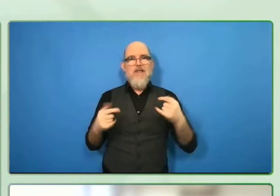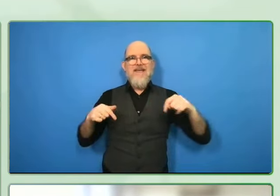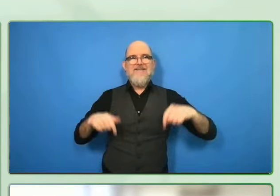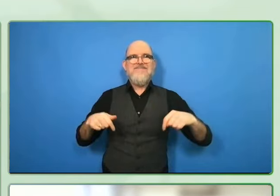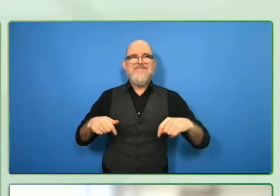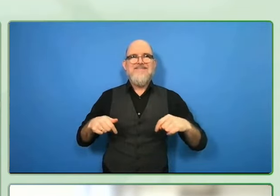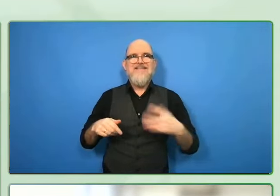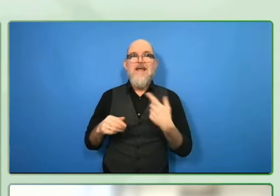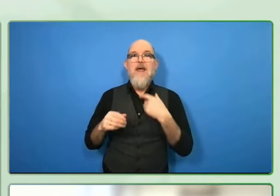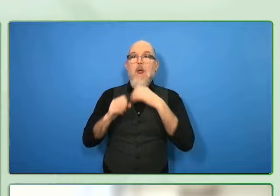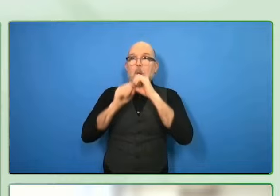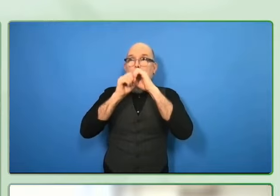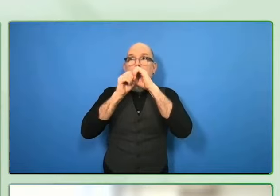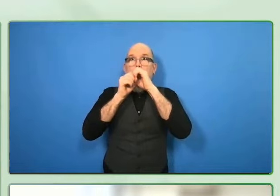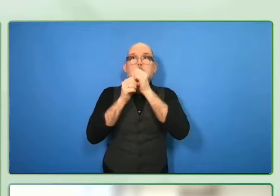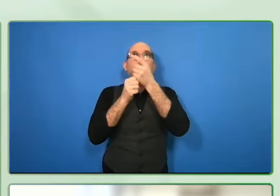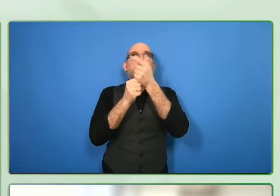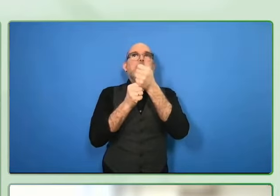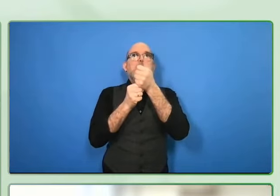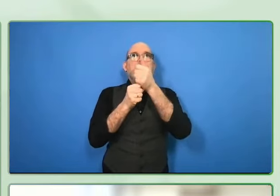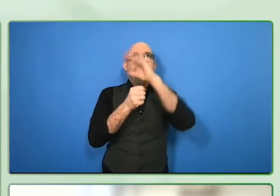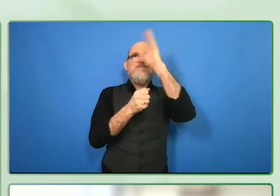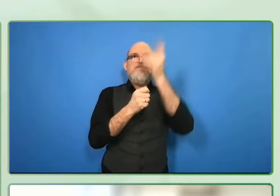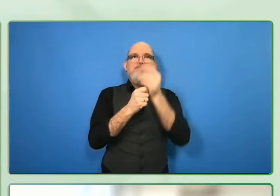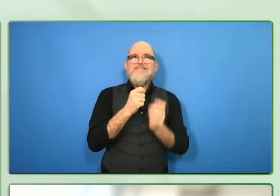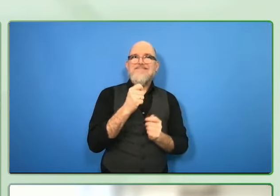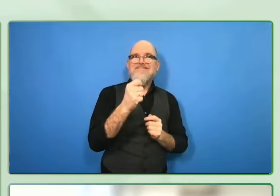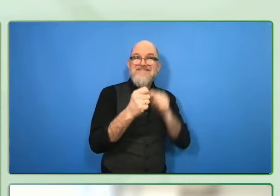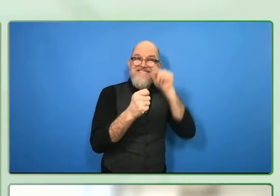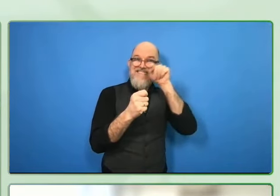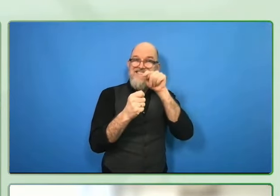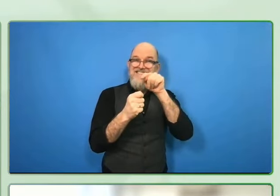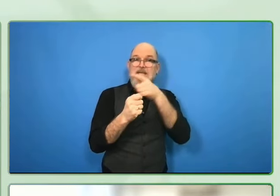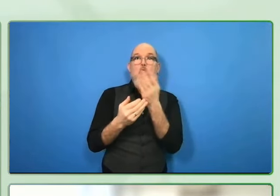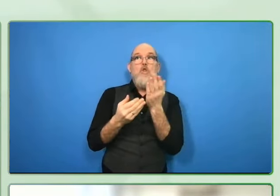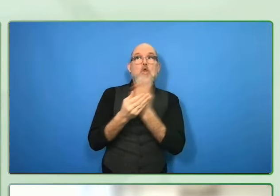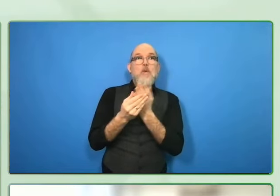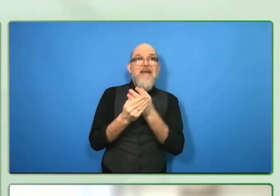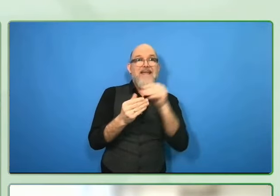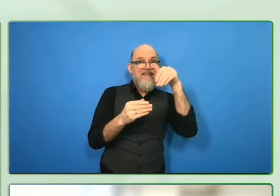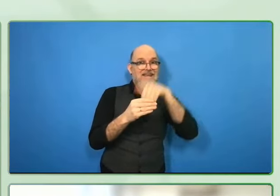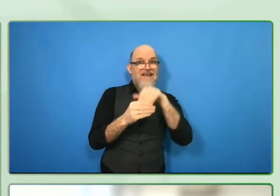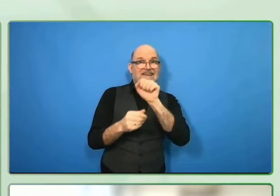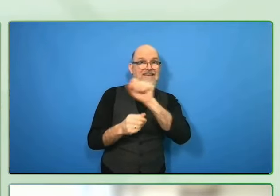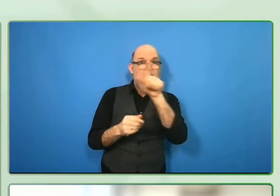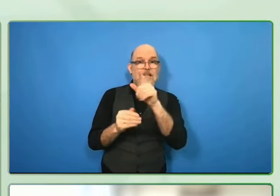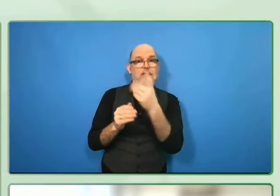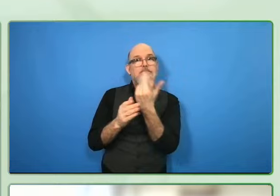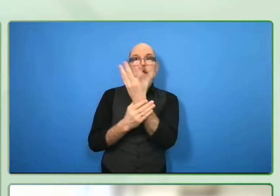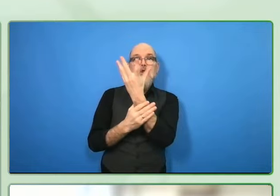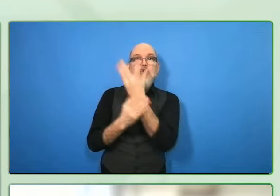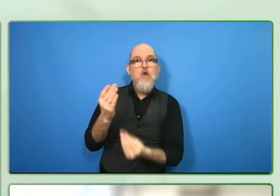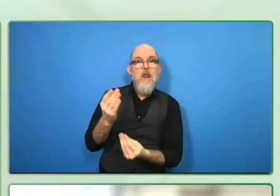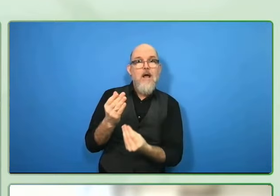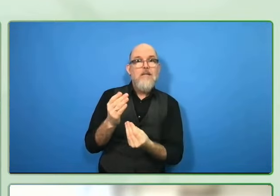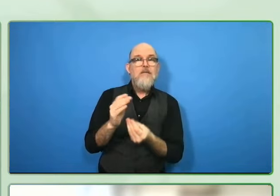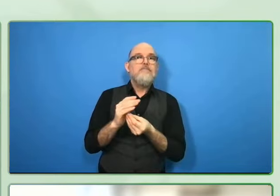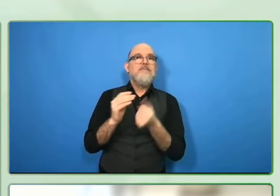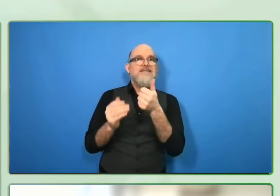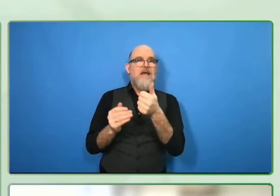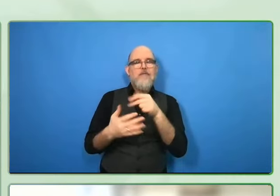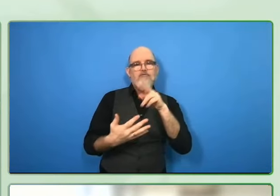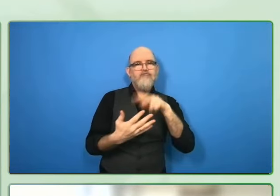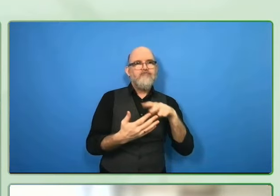want your hard copy, but very much linked to today as well, around listening to the lived experience directly from people